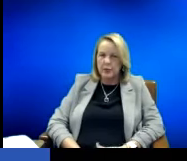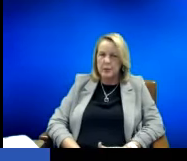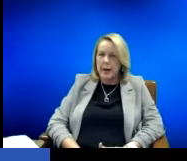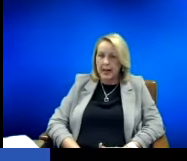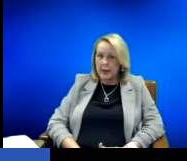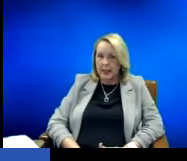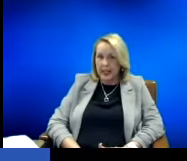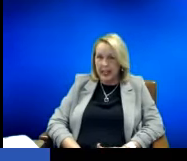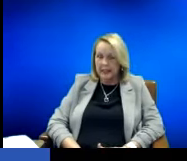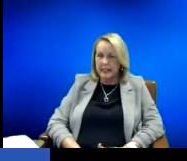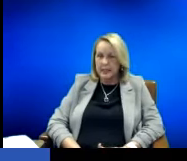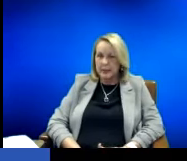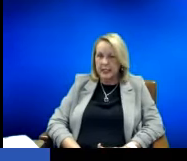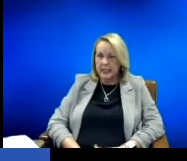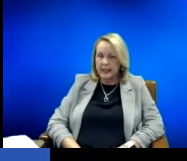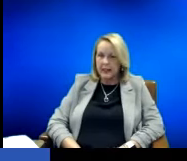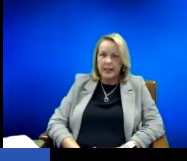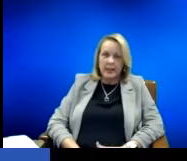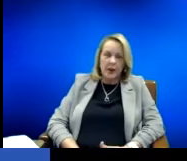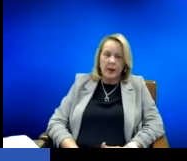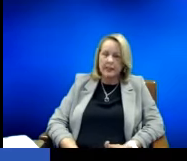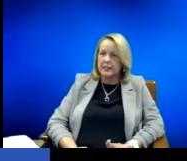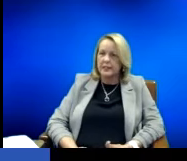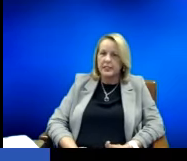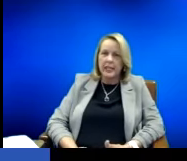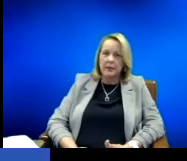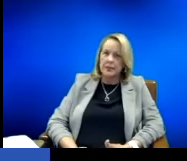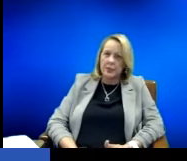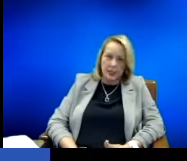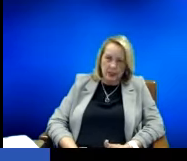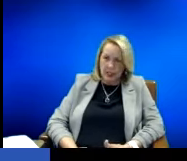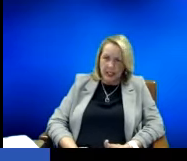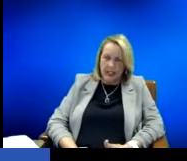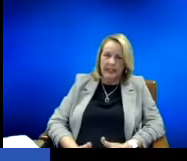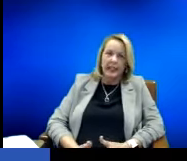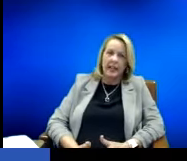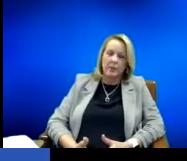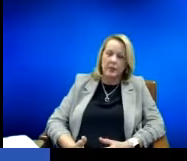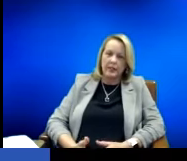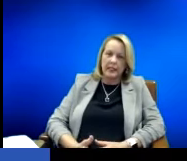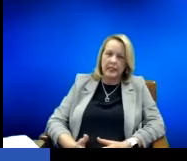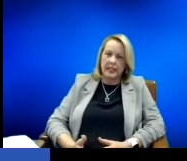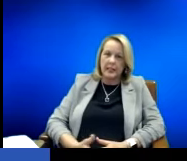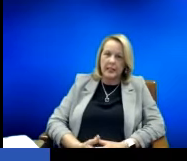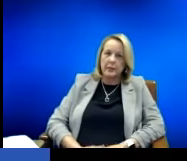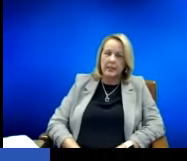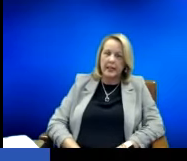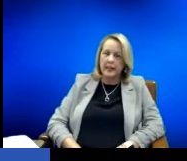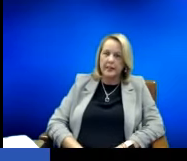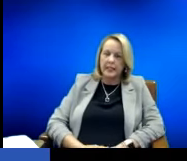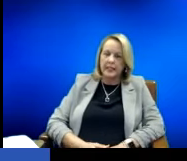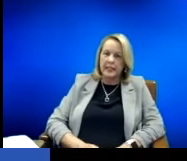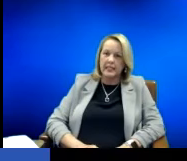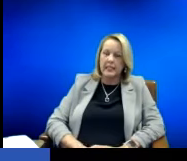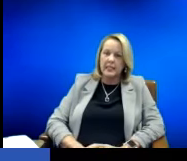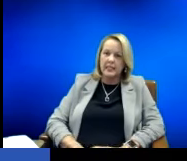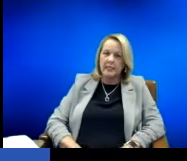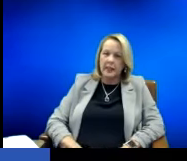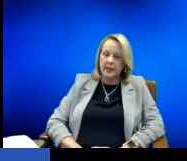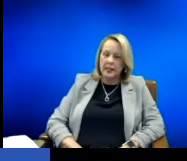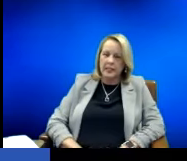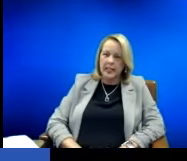account where you might already have a debit account, or even establish a new checking account with a debit account that